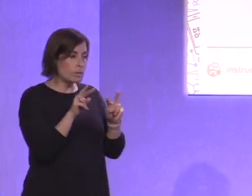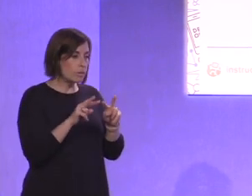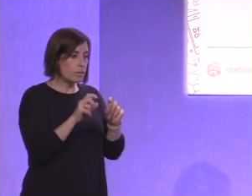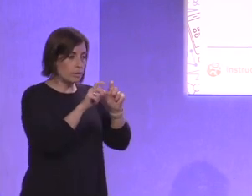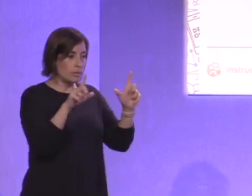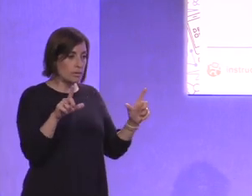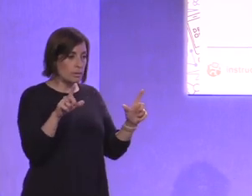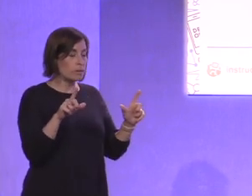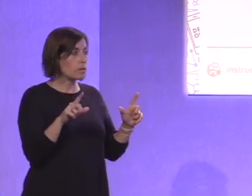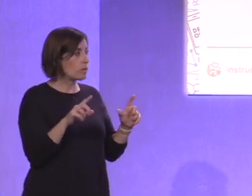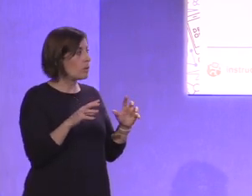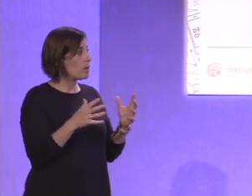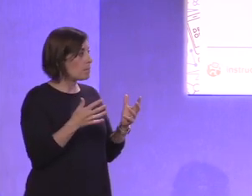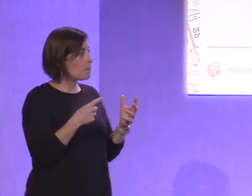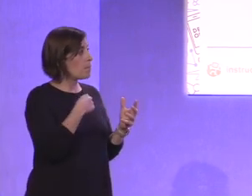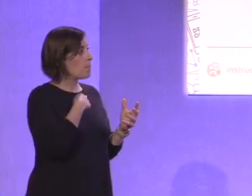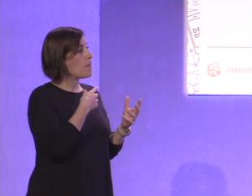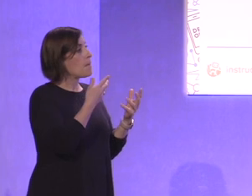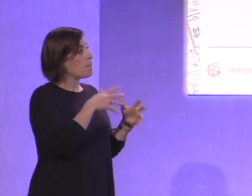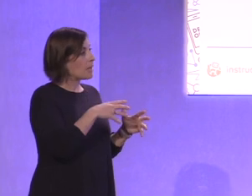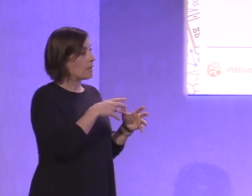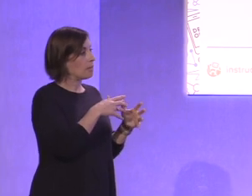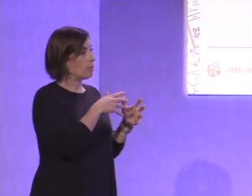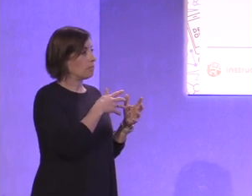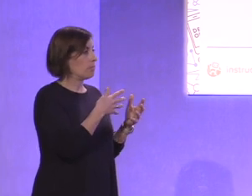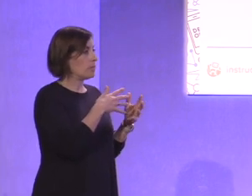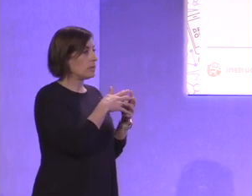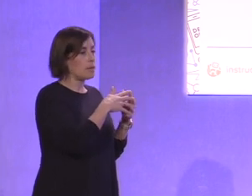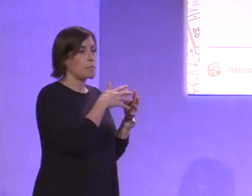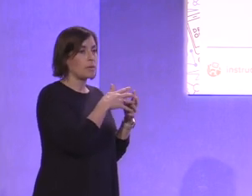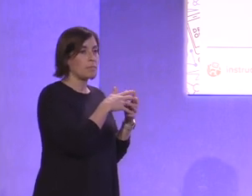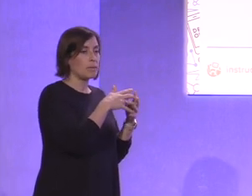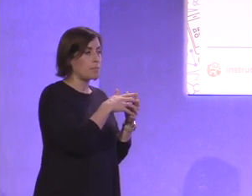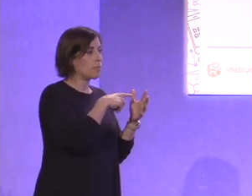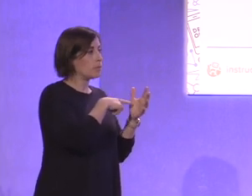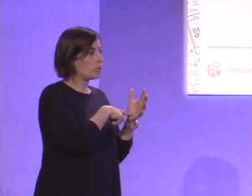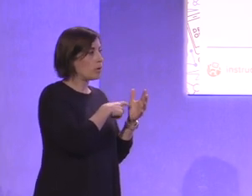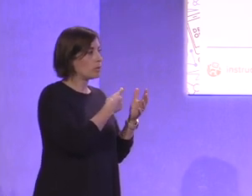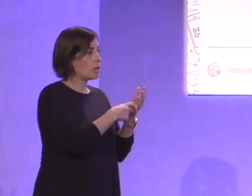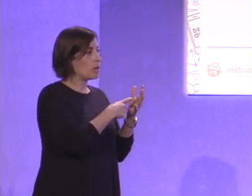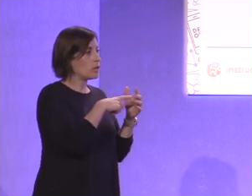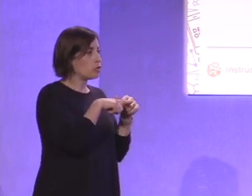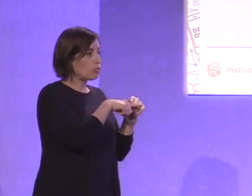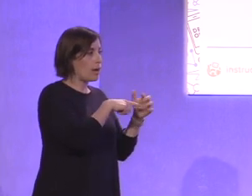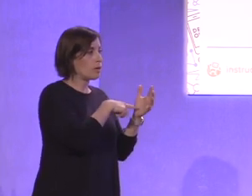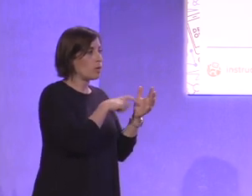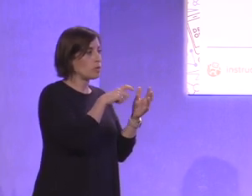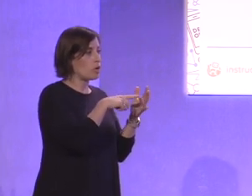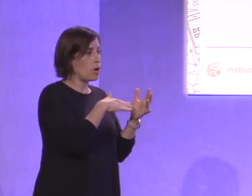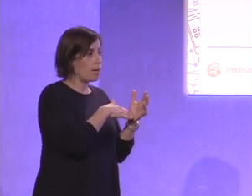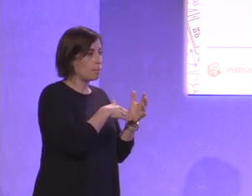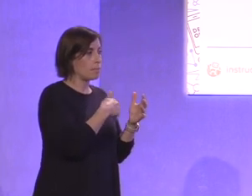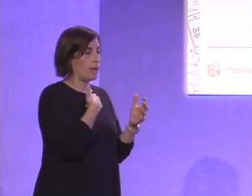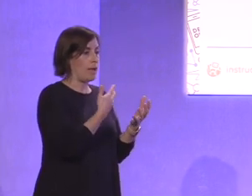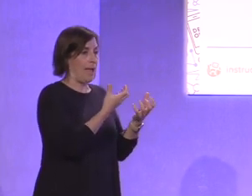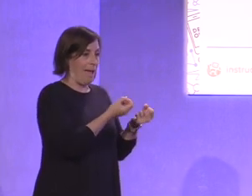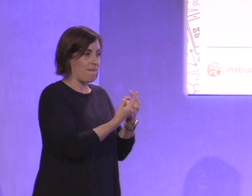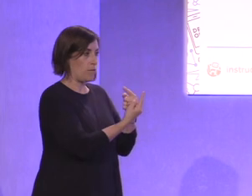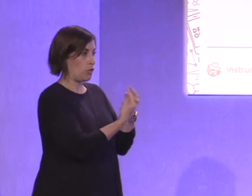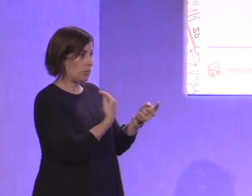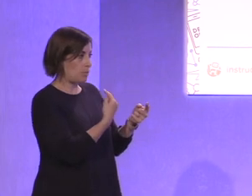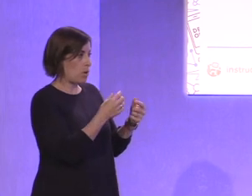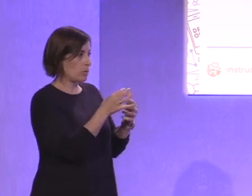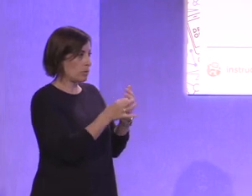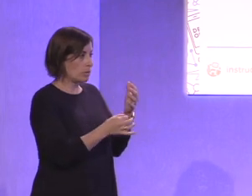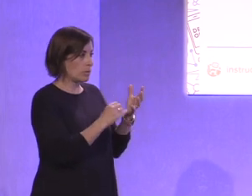hit www.tracker.com, I get an HTTP 200 back within X milliseconds with the content I expect. That